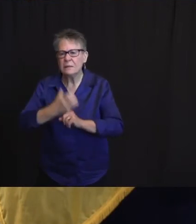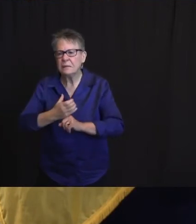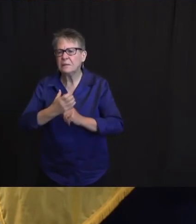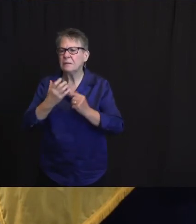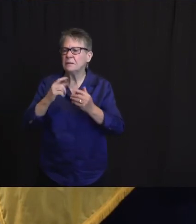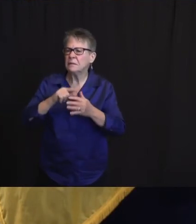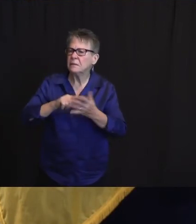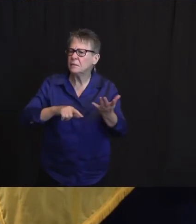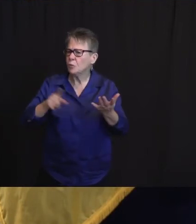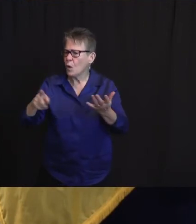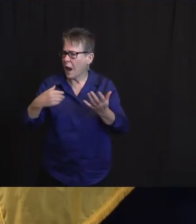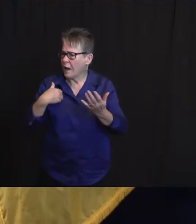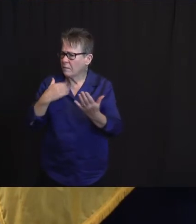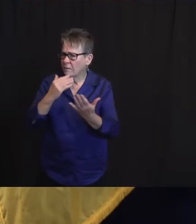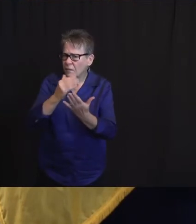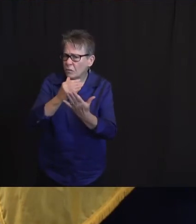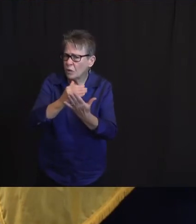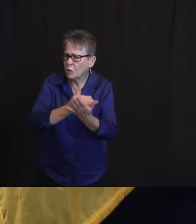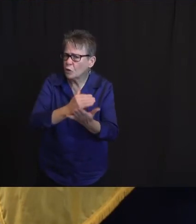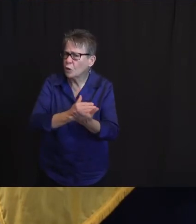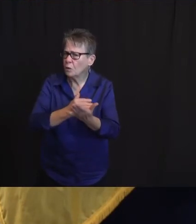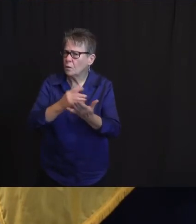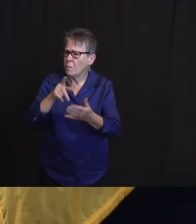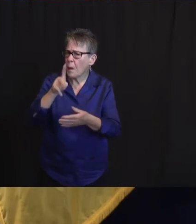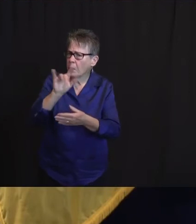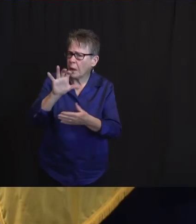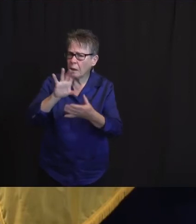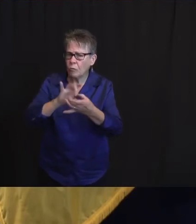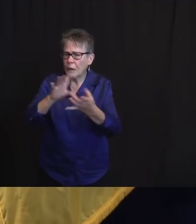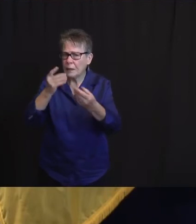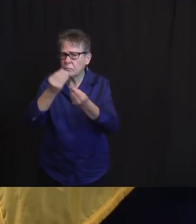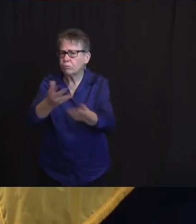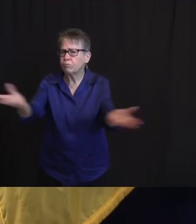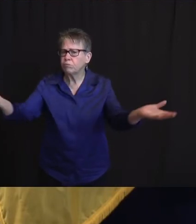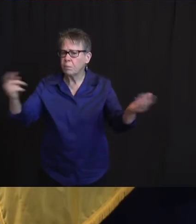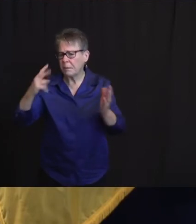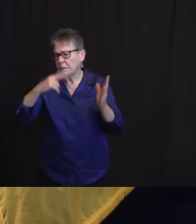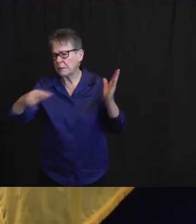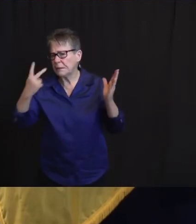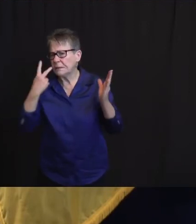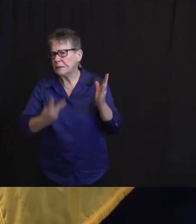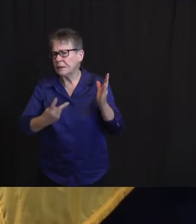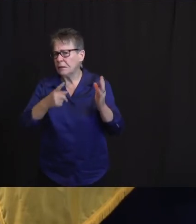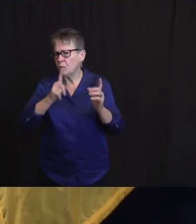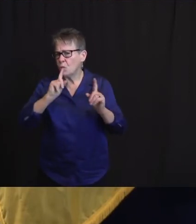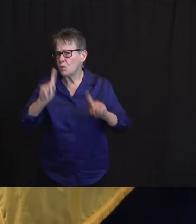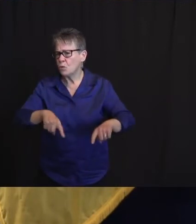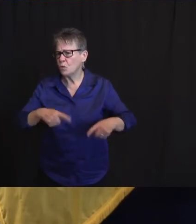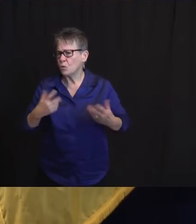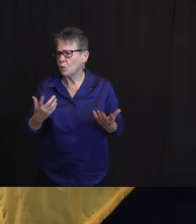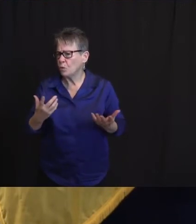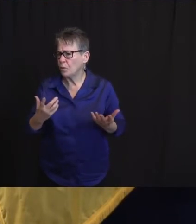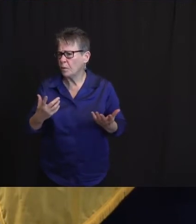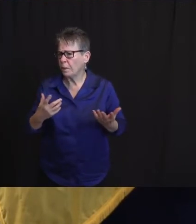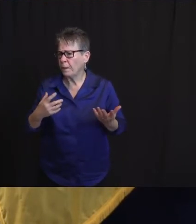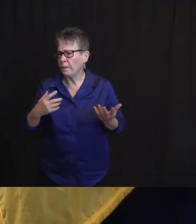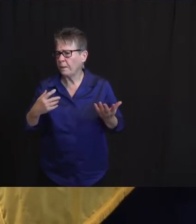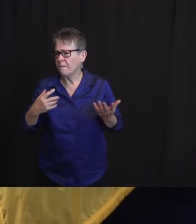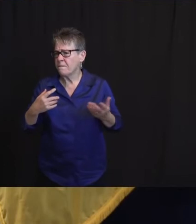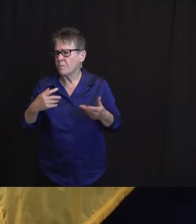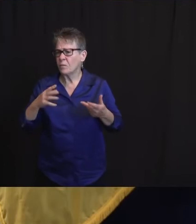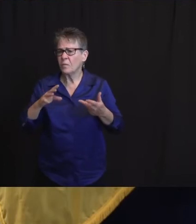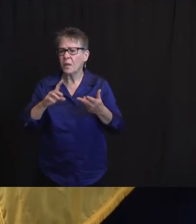to why they haven't been released yet? Thank you. I'll start with the end and then migrate to Judy. I have no date for you.